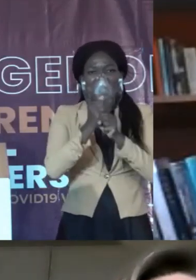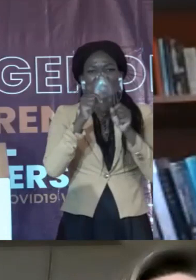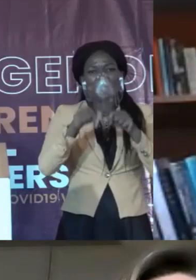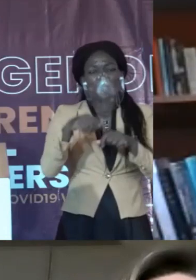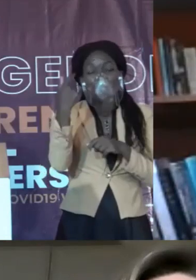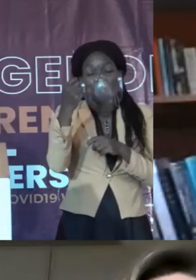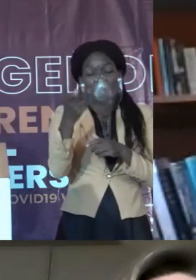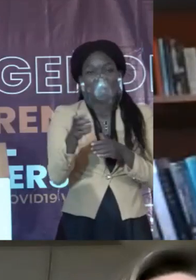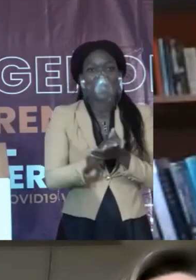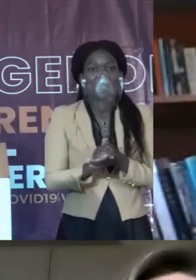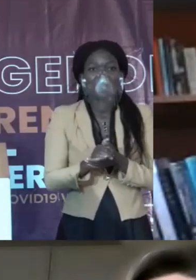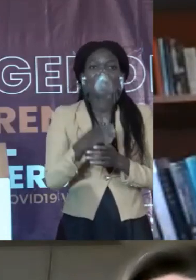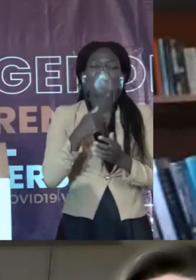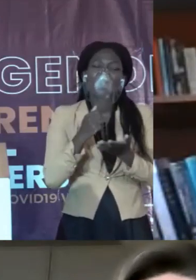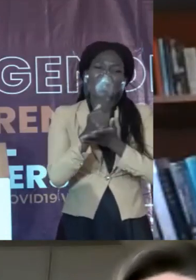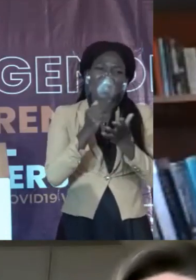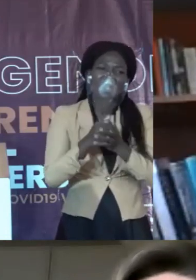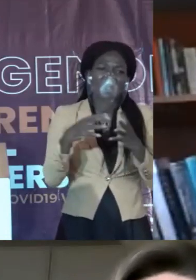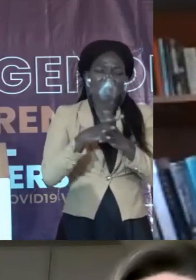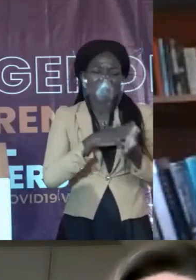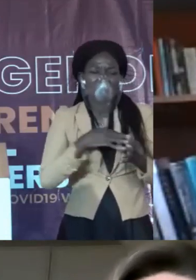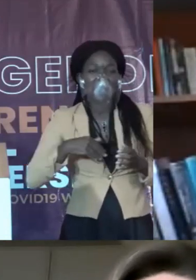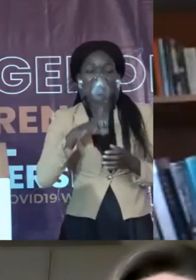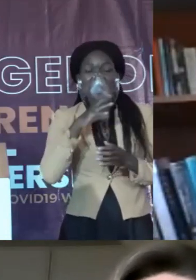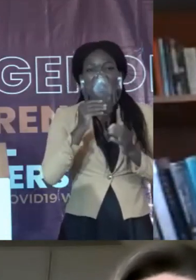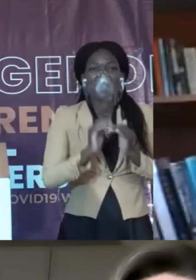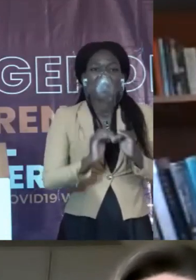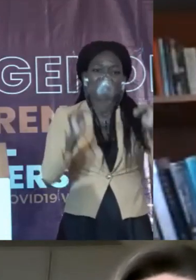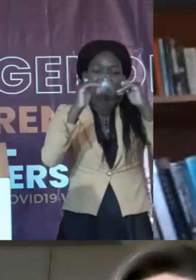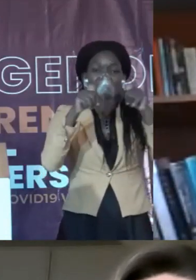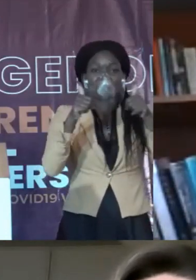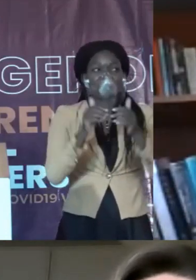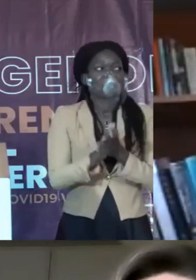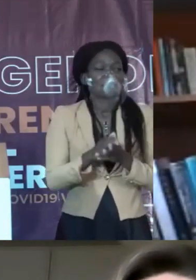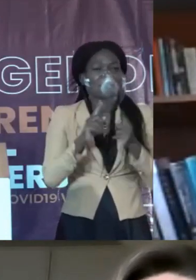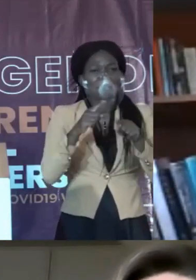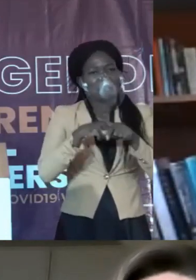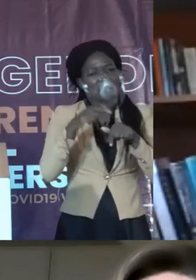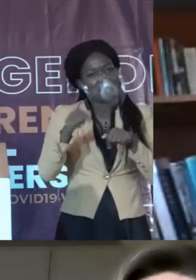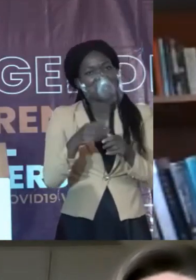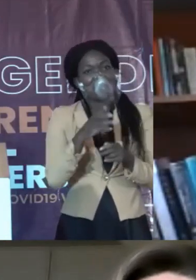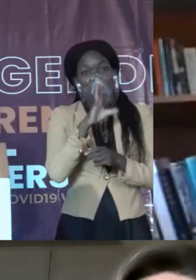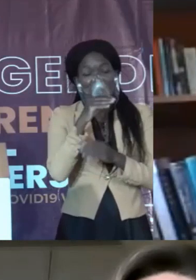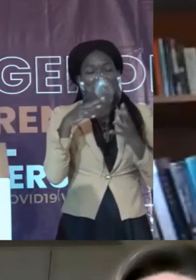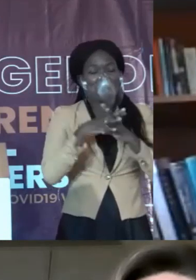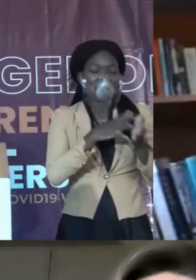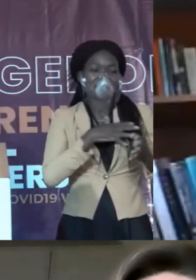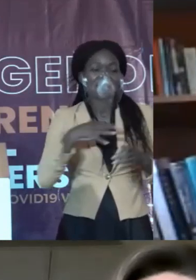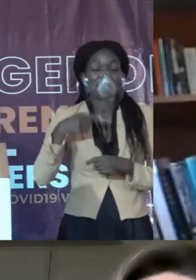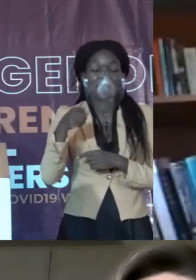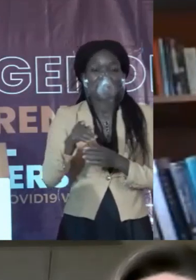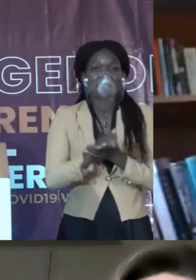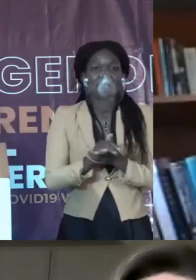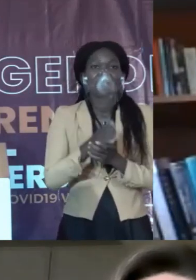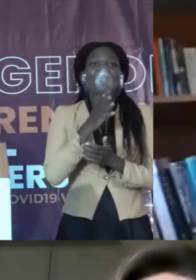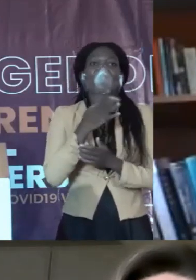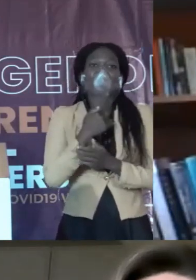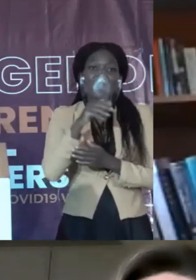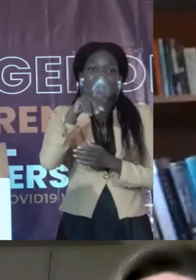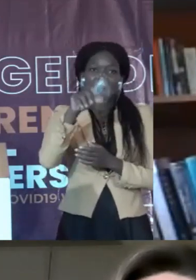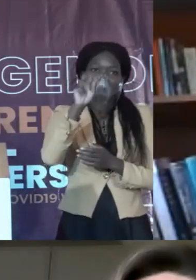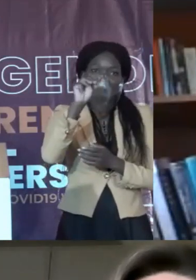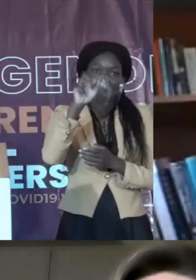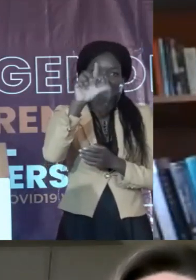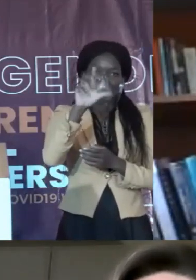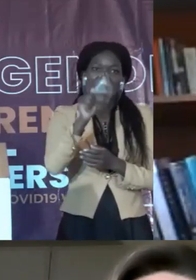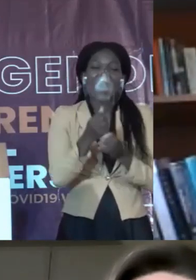for women and men, but also in this context, we're talking about women. I wanted Pamela to come in because I think the previous panelists